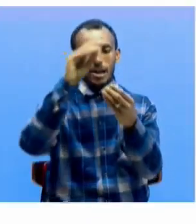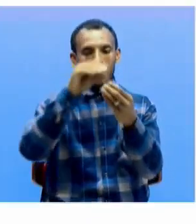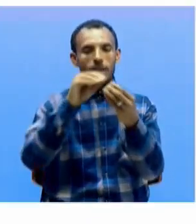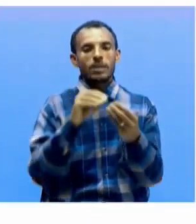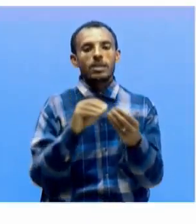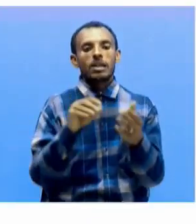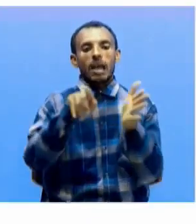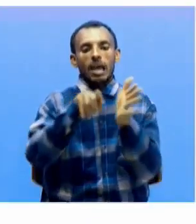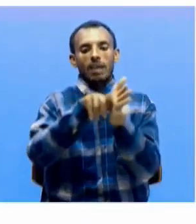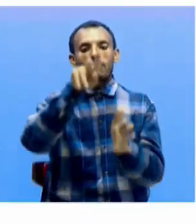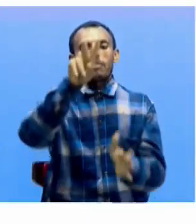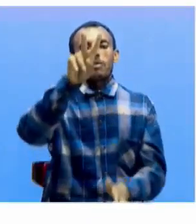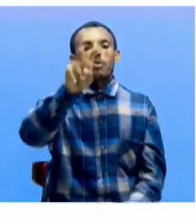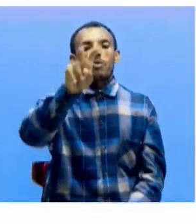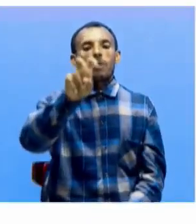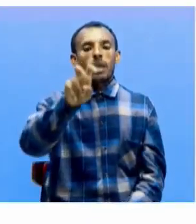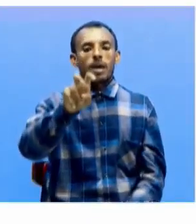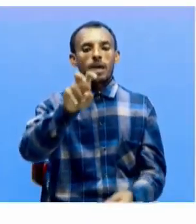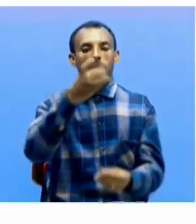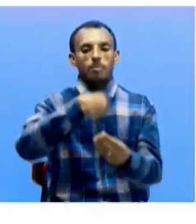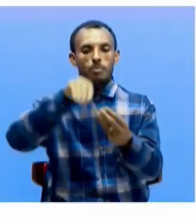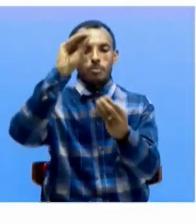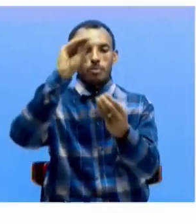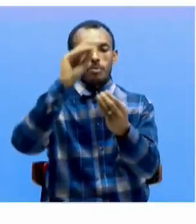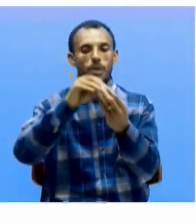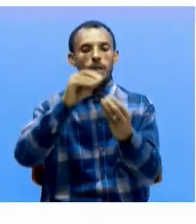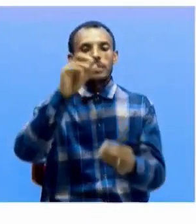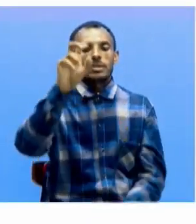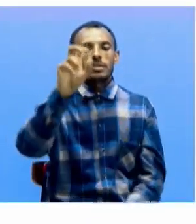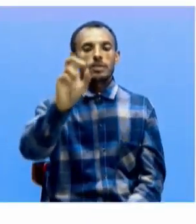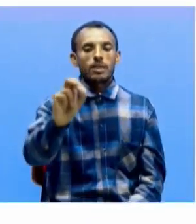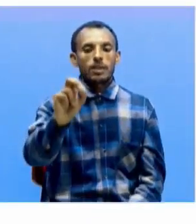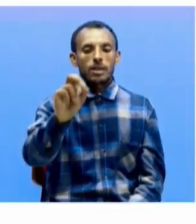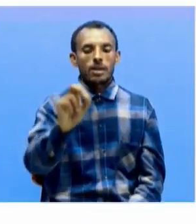20 plus 30